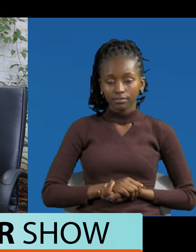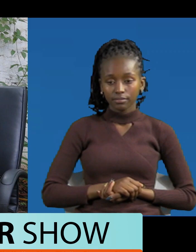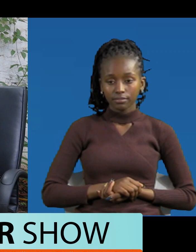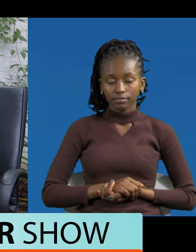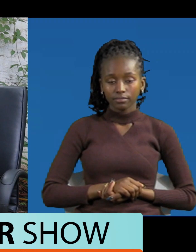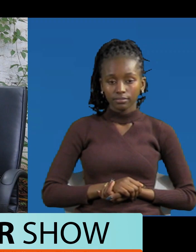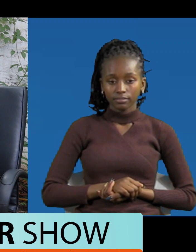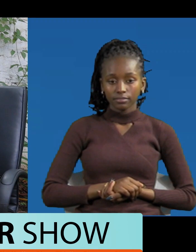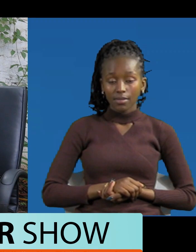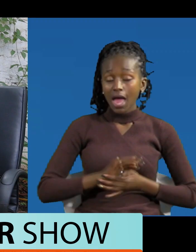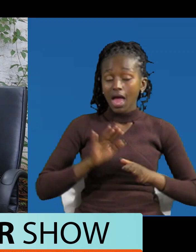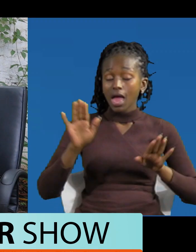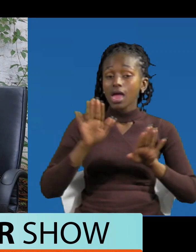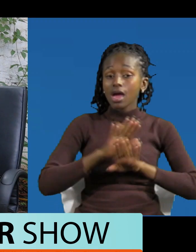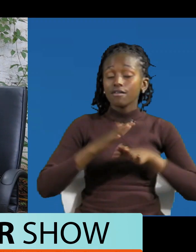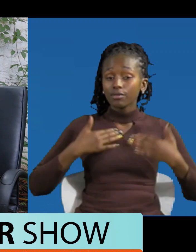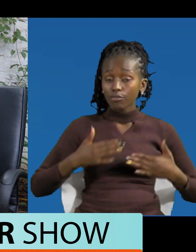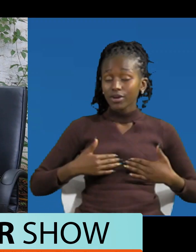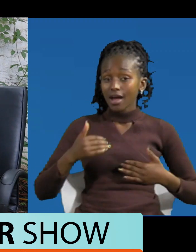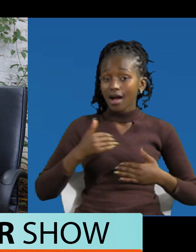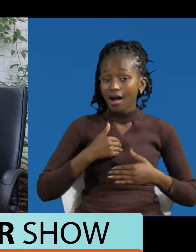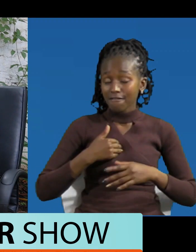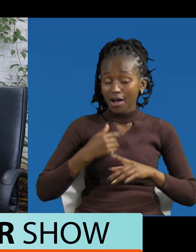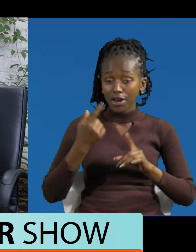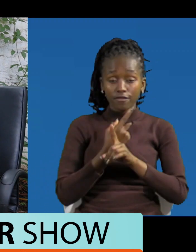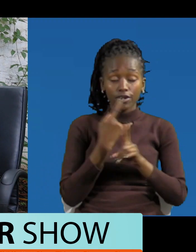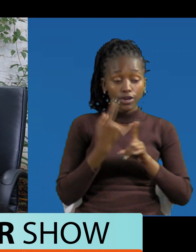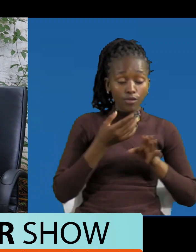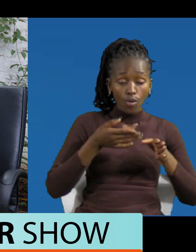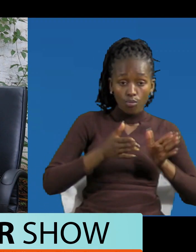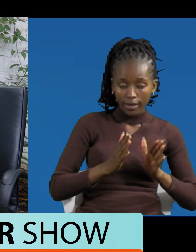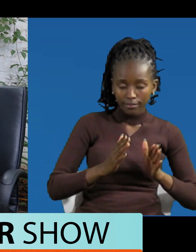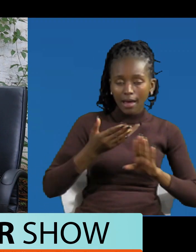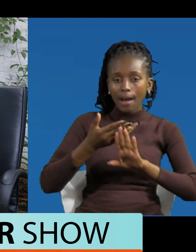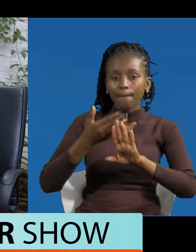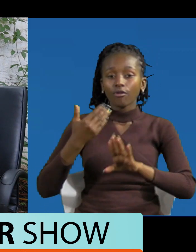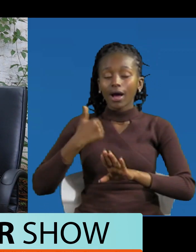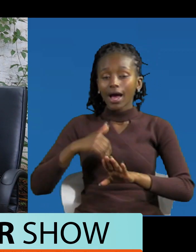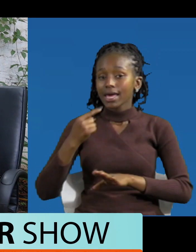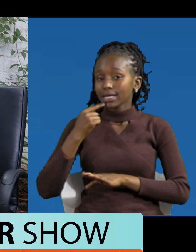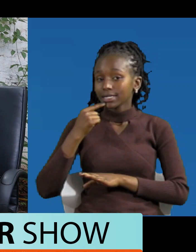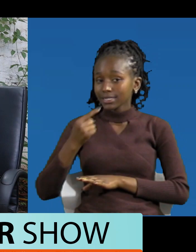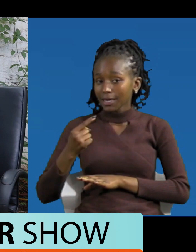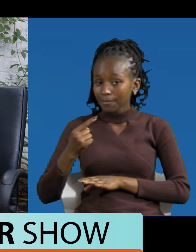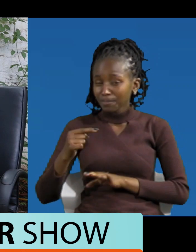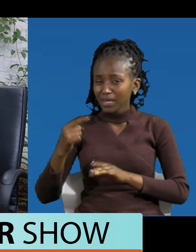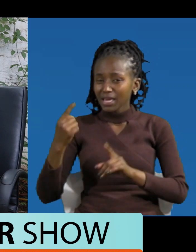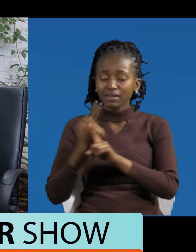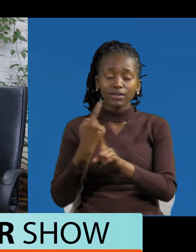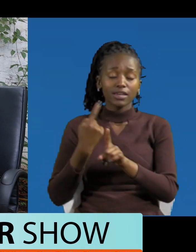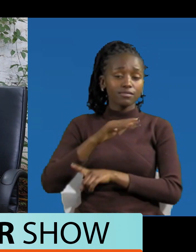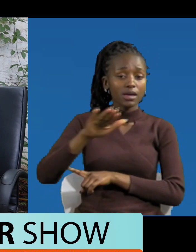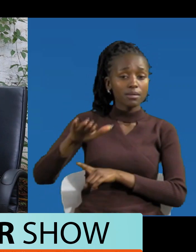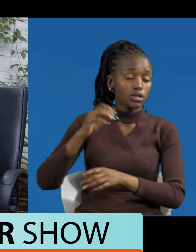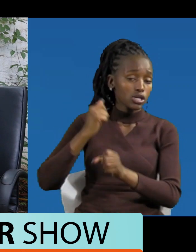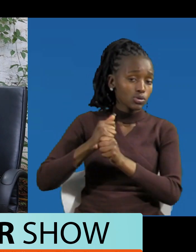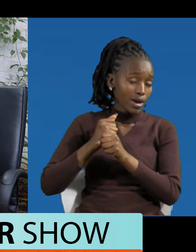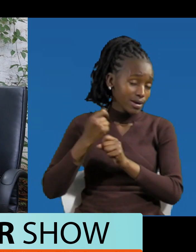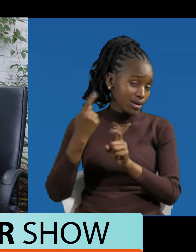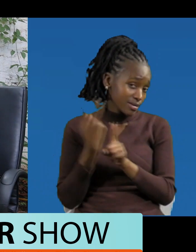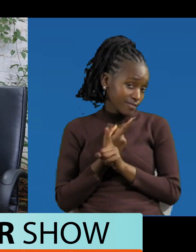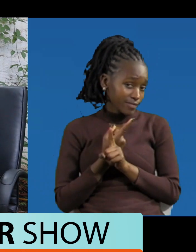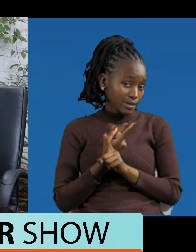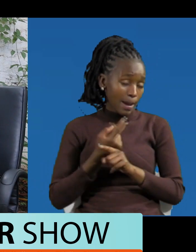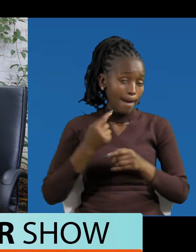they have their own way of the way. Okay, for example, as I said, every place have their own way of doing things. So you get to know